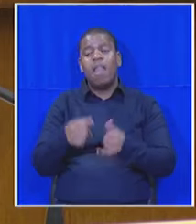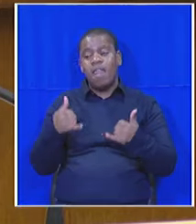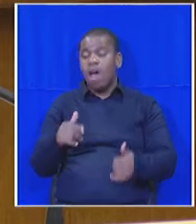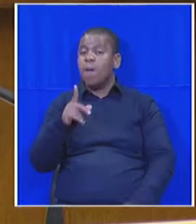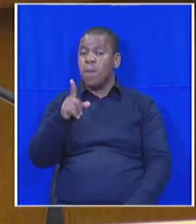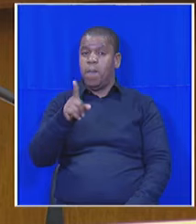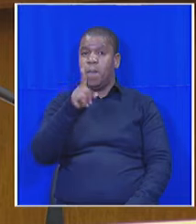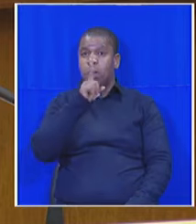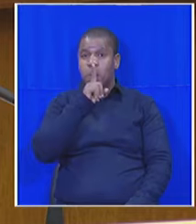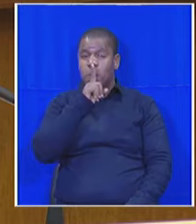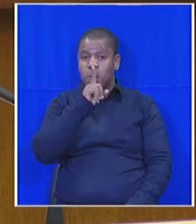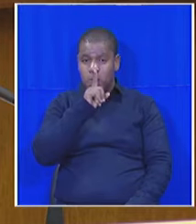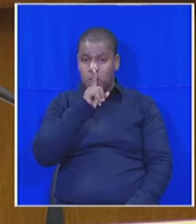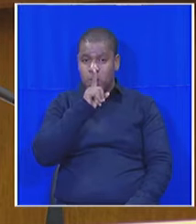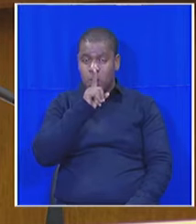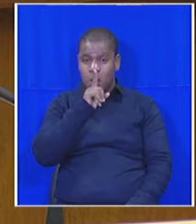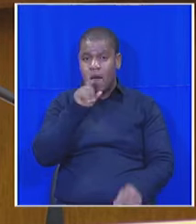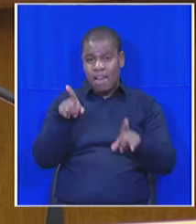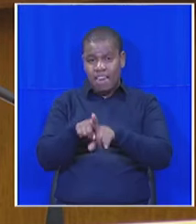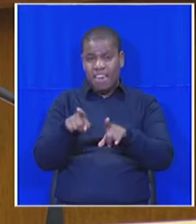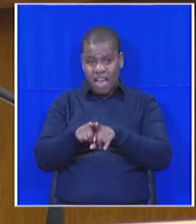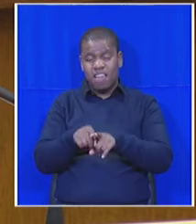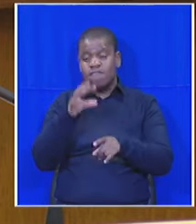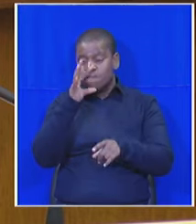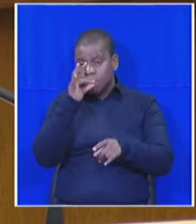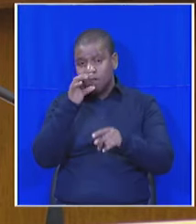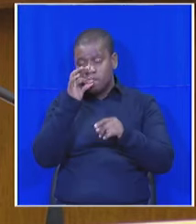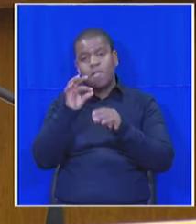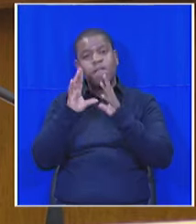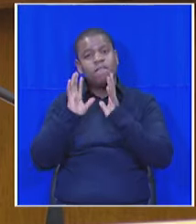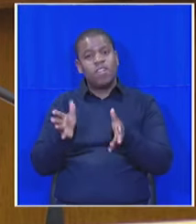there is glue pasted on their lips.